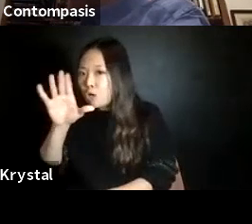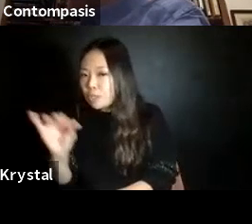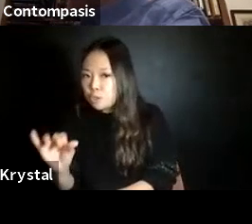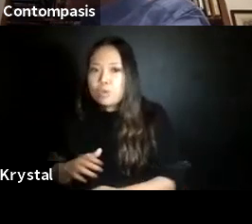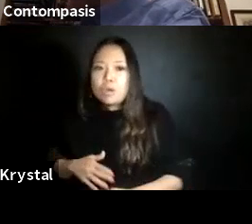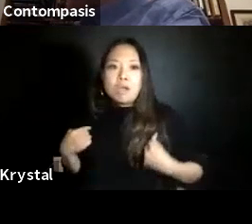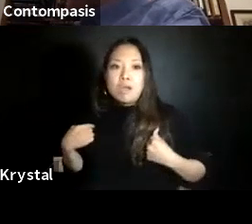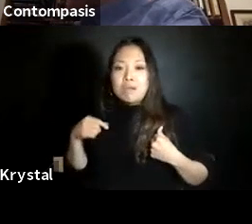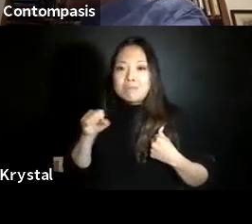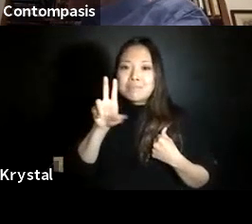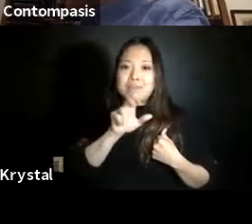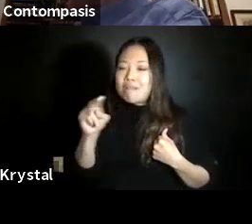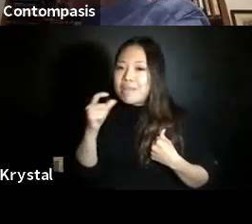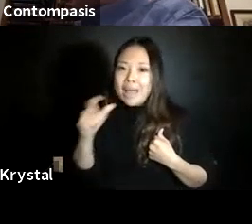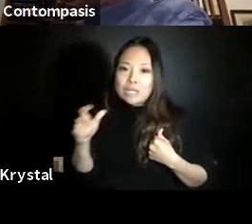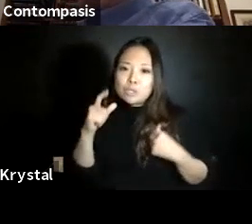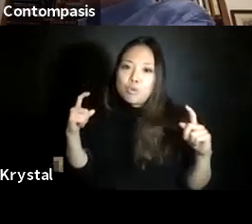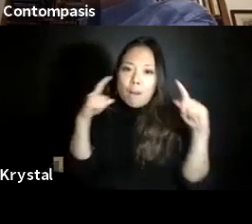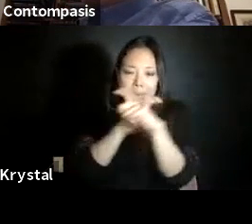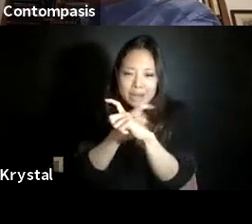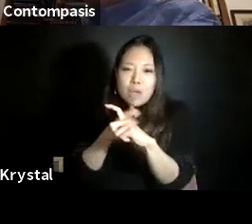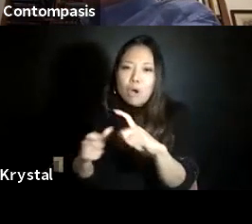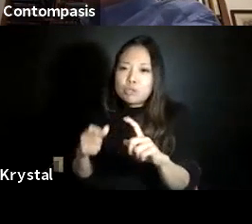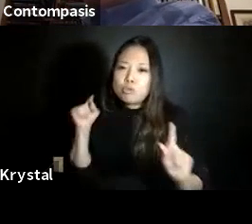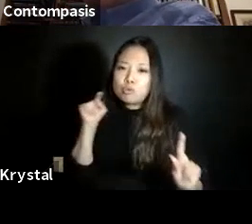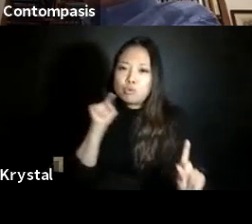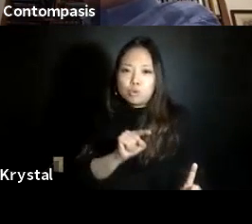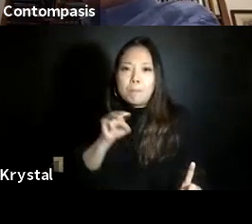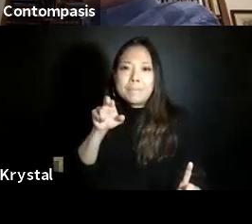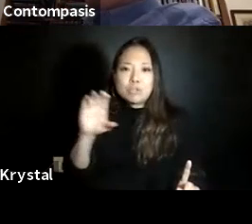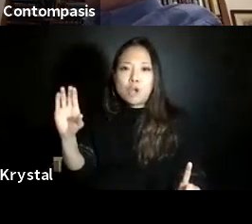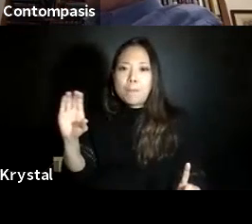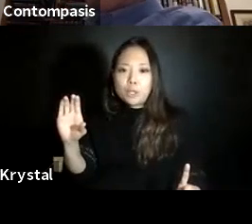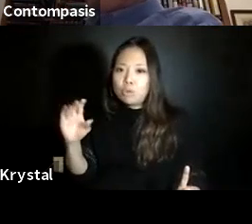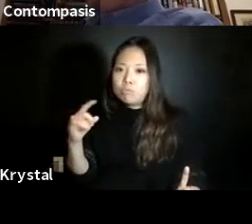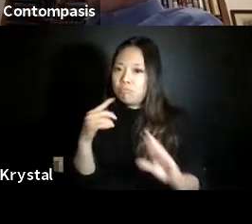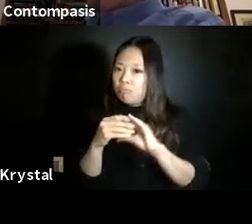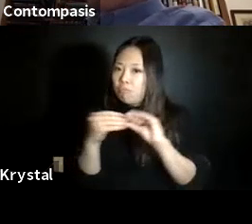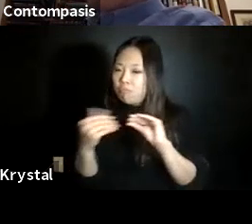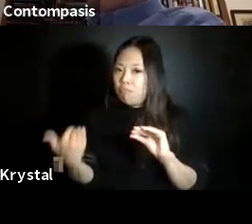back to something that Mr. Contampasas shared at the beginning. We got to have whatever is proposed.